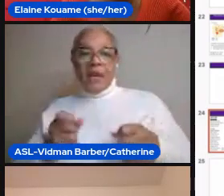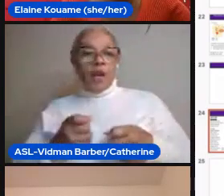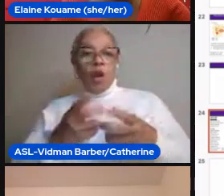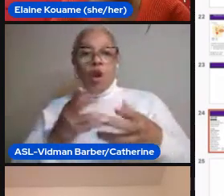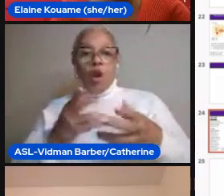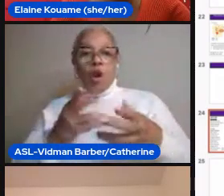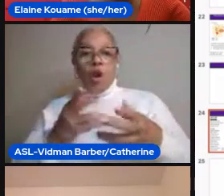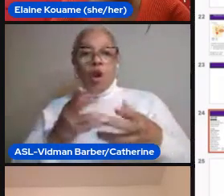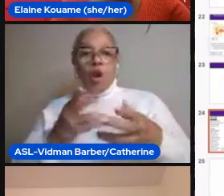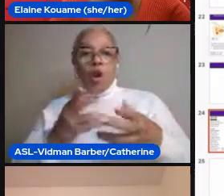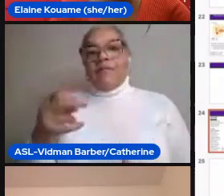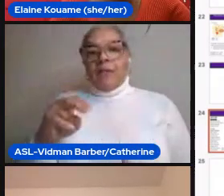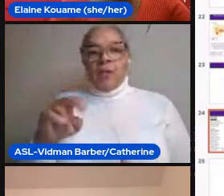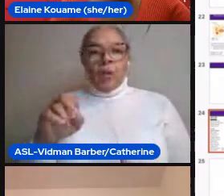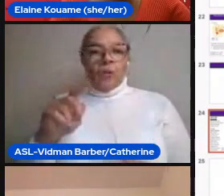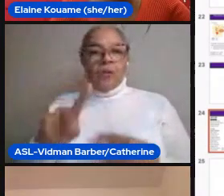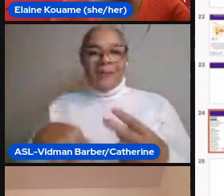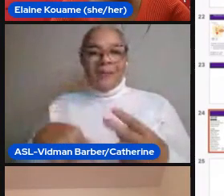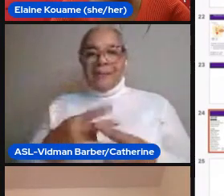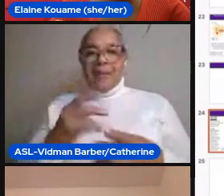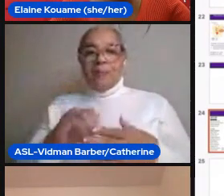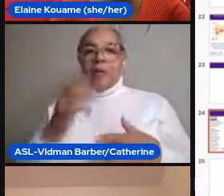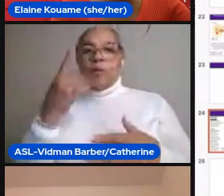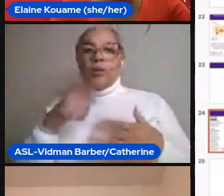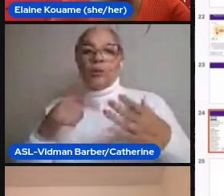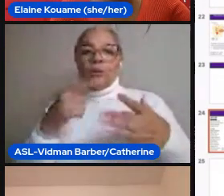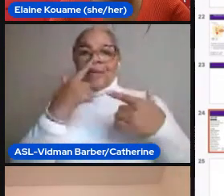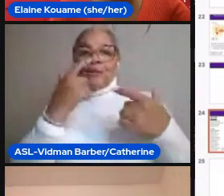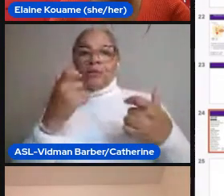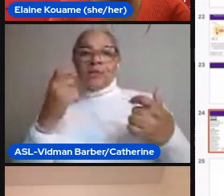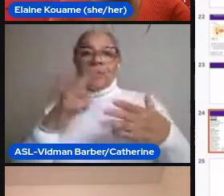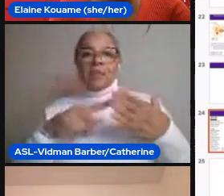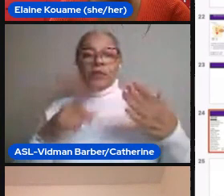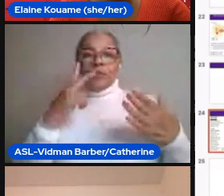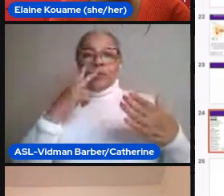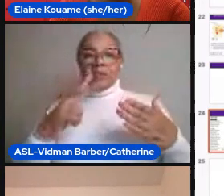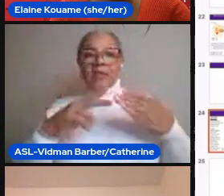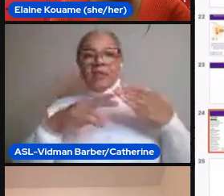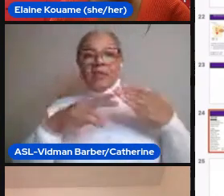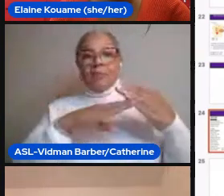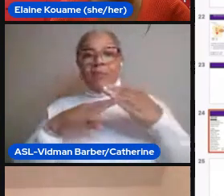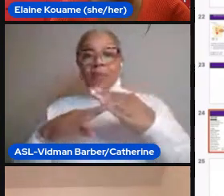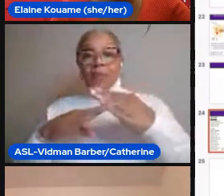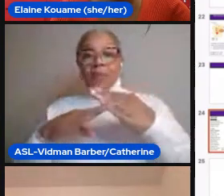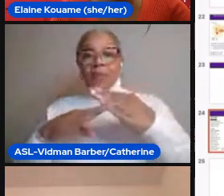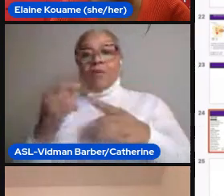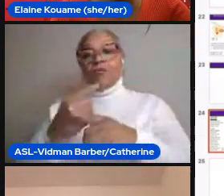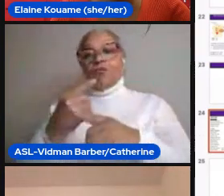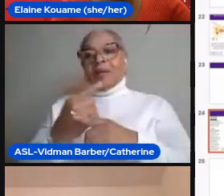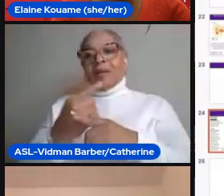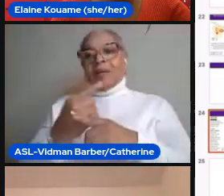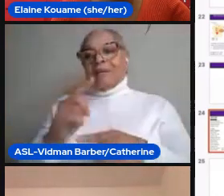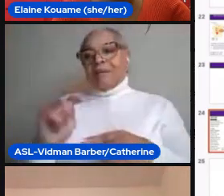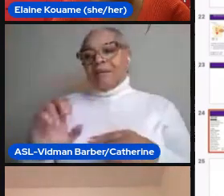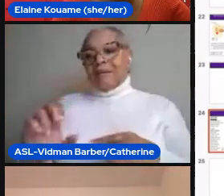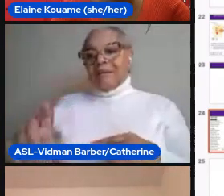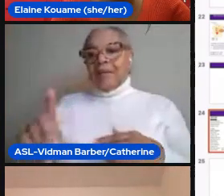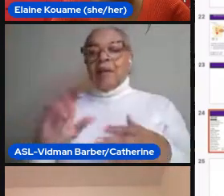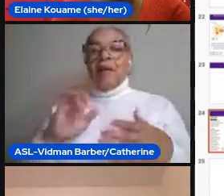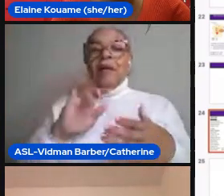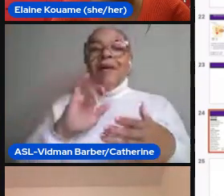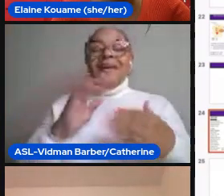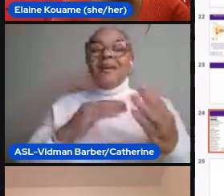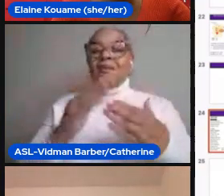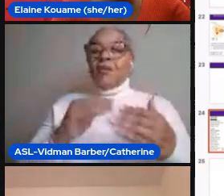is interesting is that because we see a blockade of the regulatory T cells, so the absence of these T cells, even though the